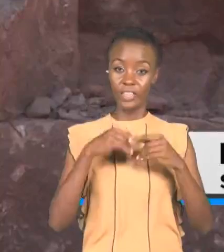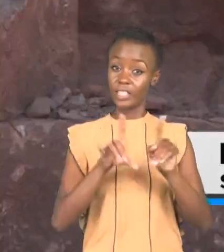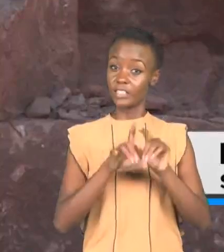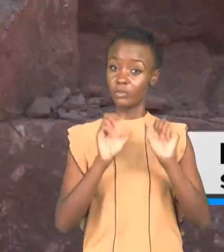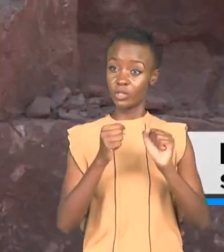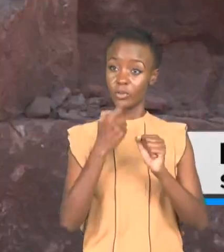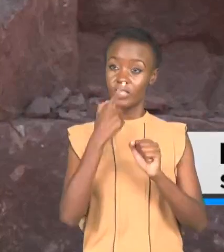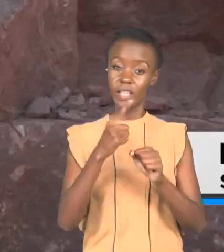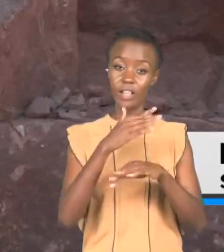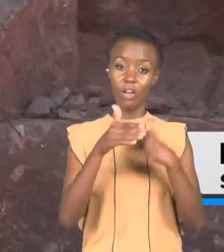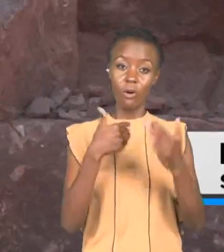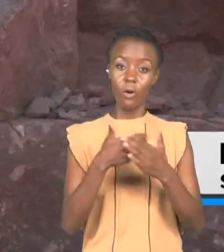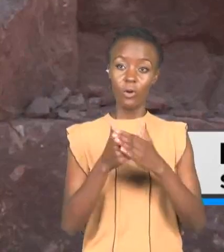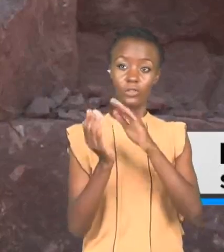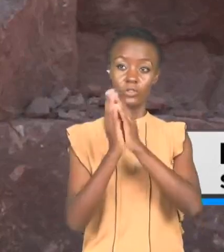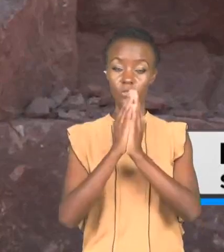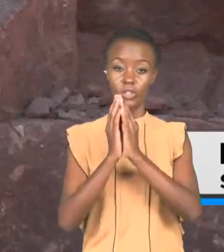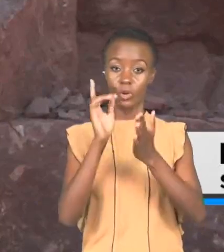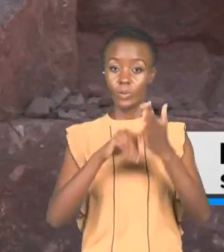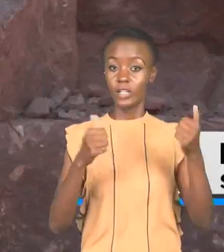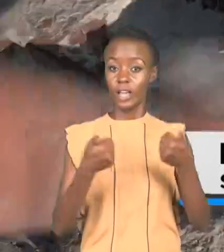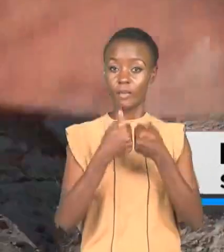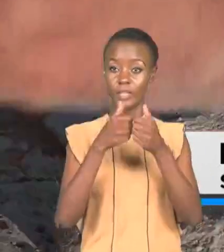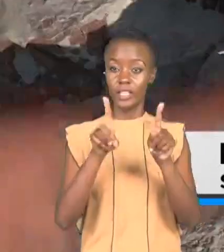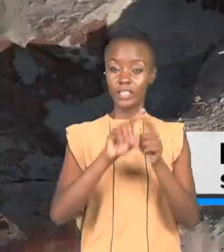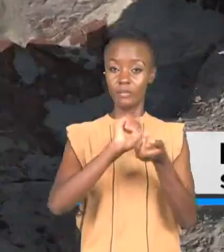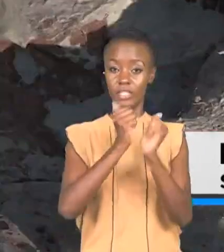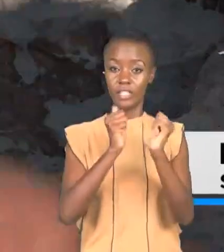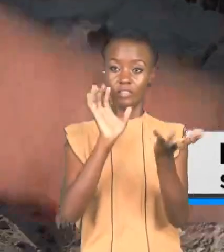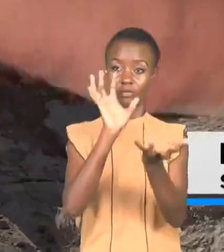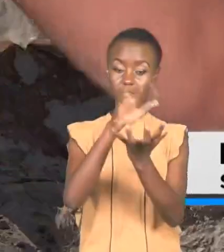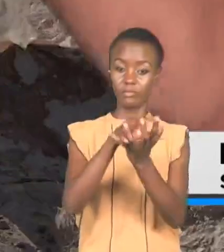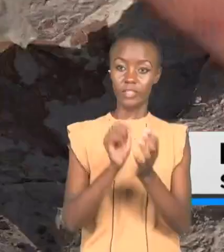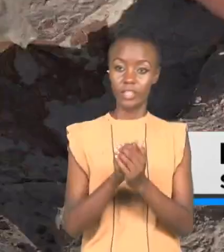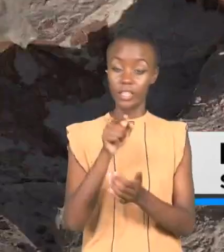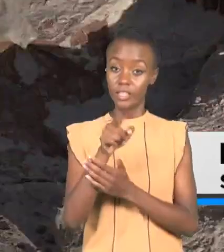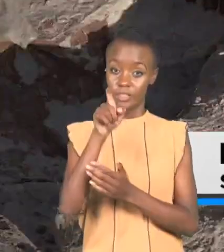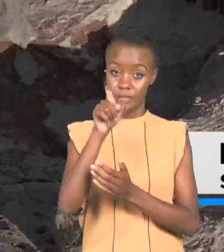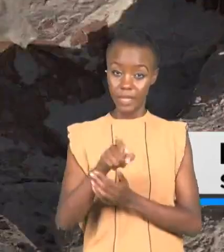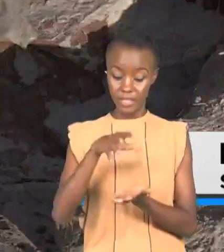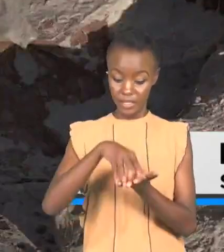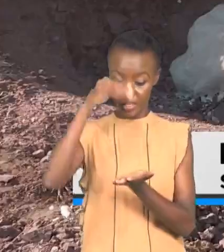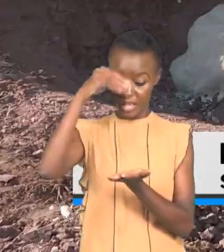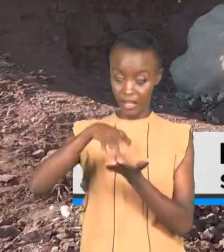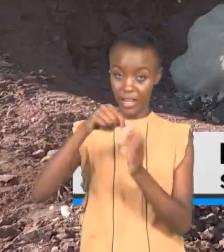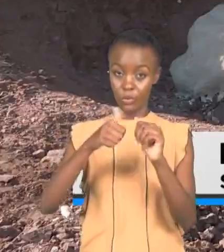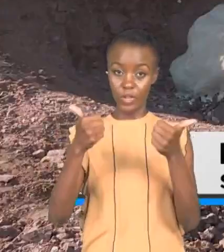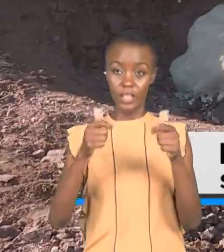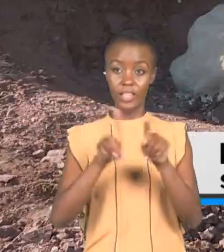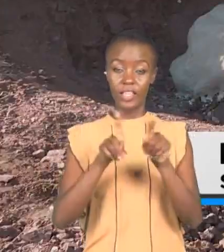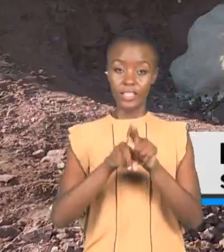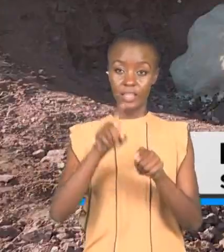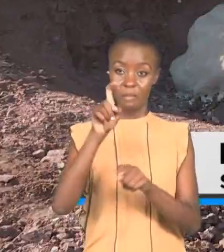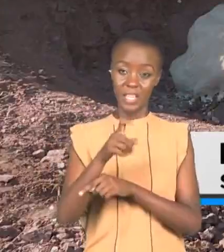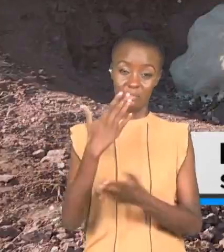full story of, just the evolution of crocs. The fossils must be properly studied, and it can take years for a new species to be